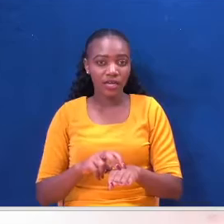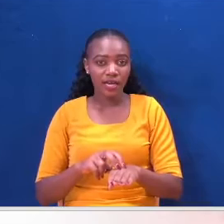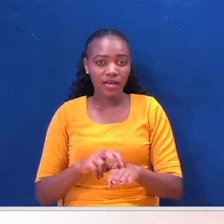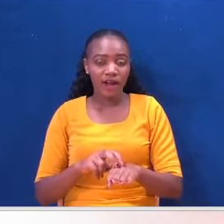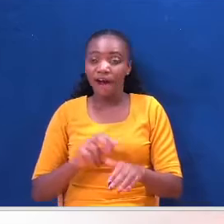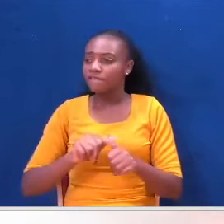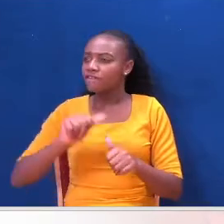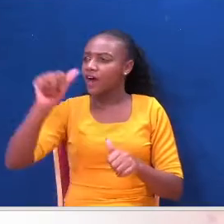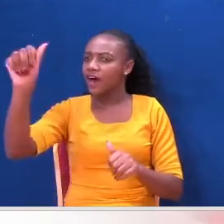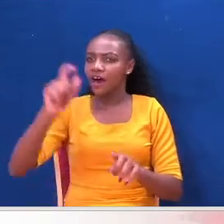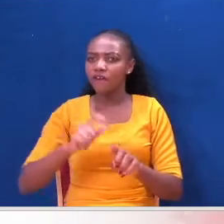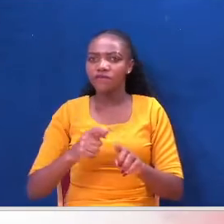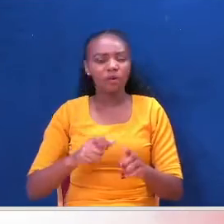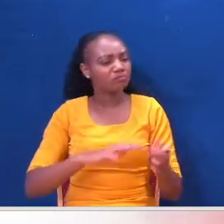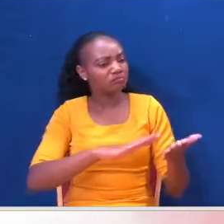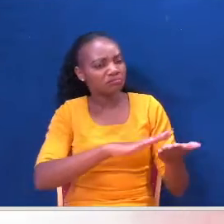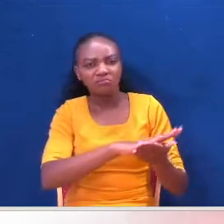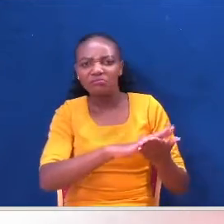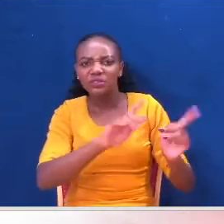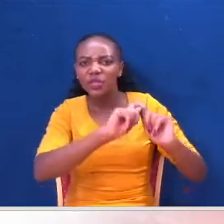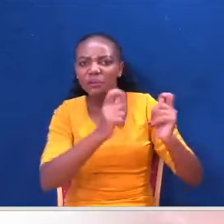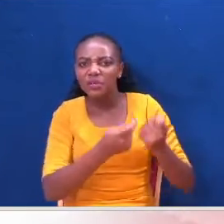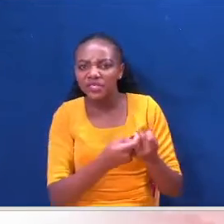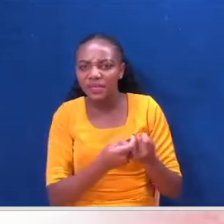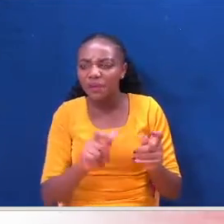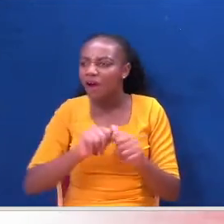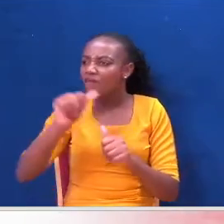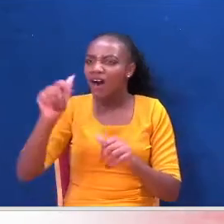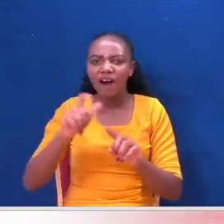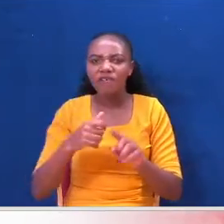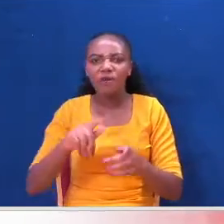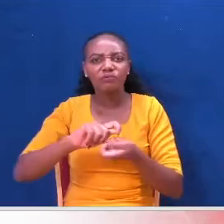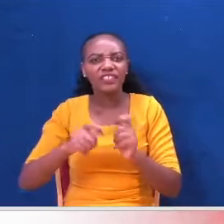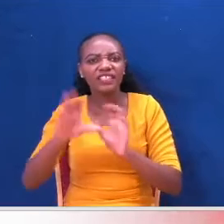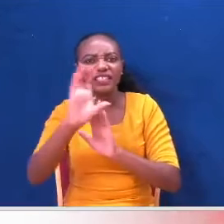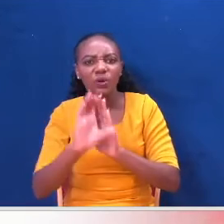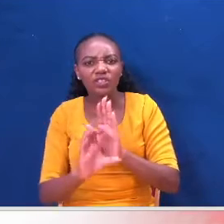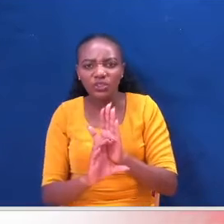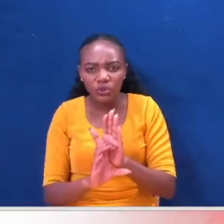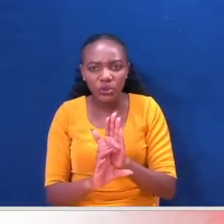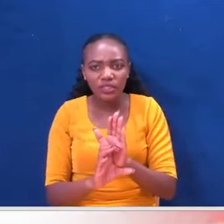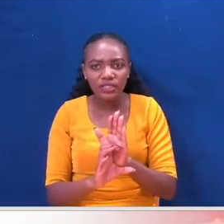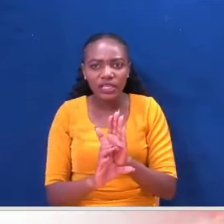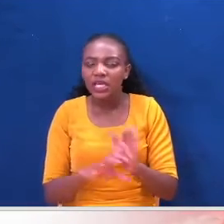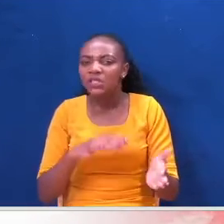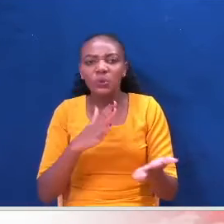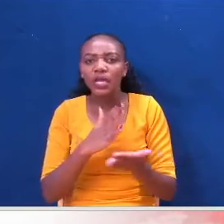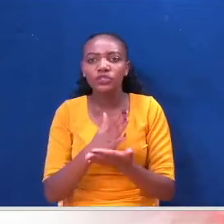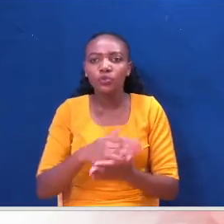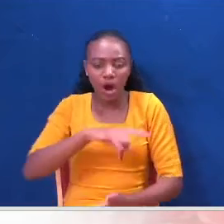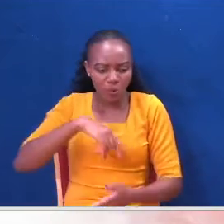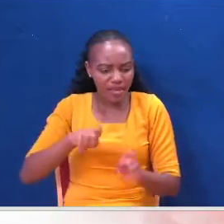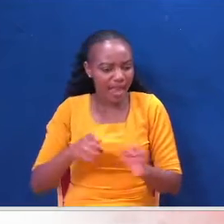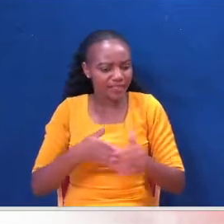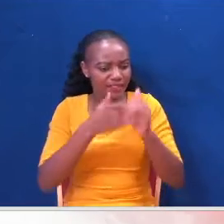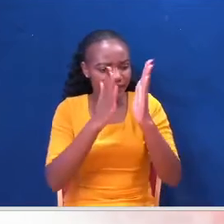away from ethnicity, away from changing the constitution so that us as